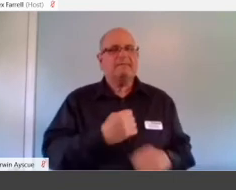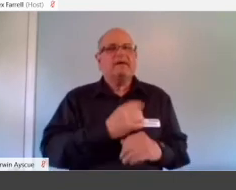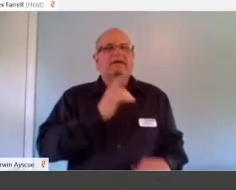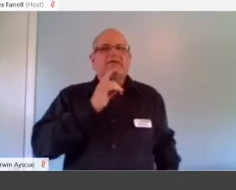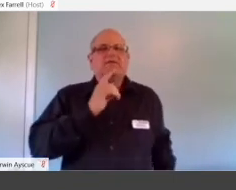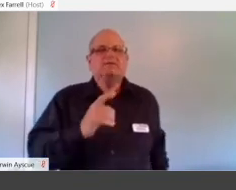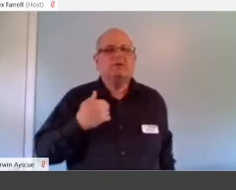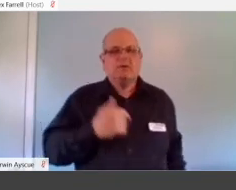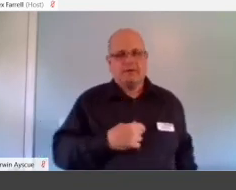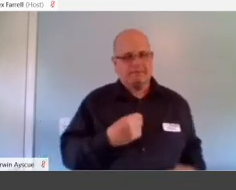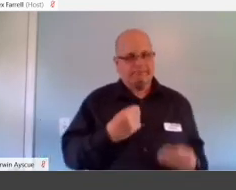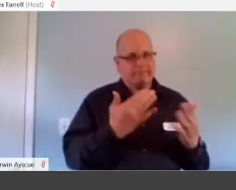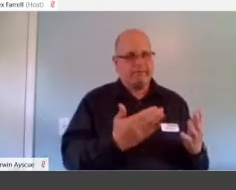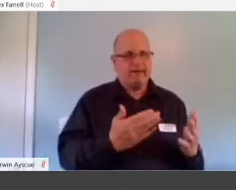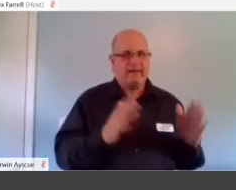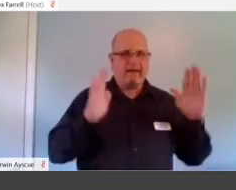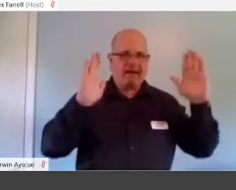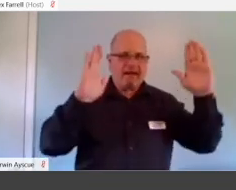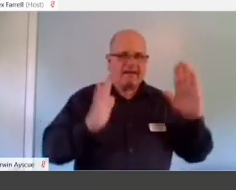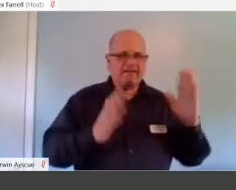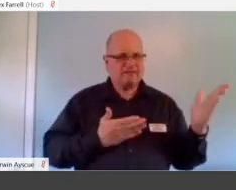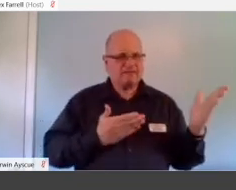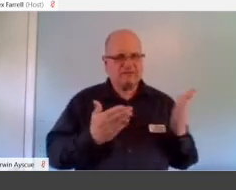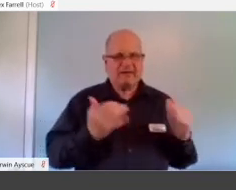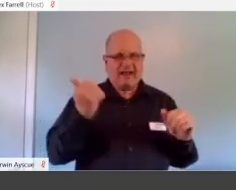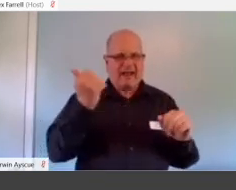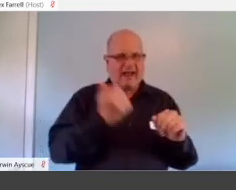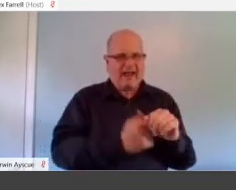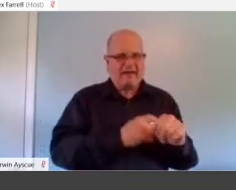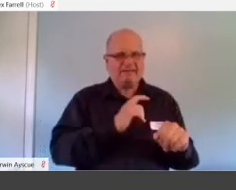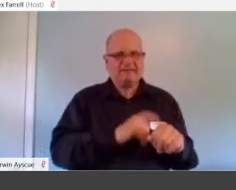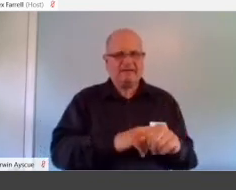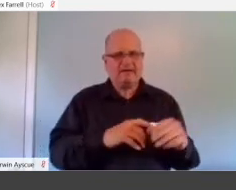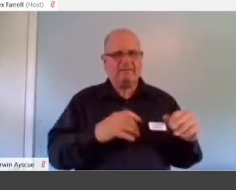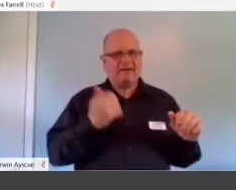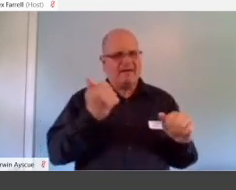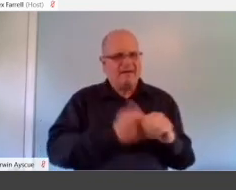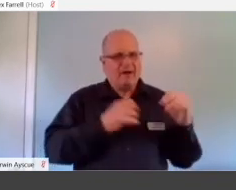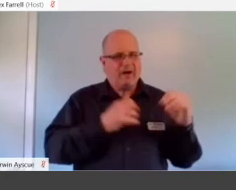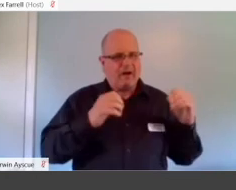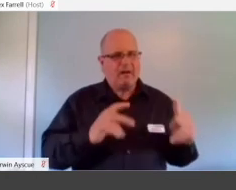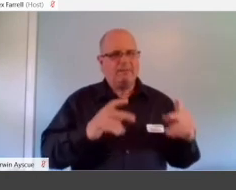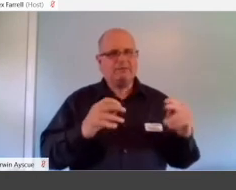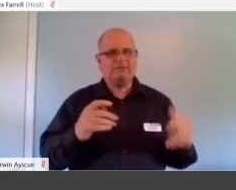we're delivering excellence at every opportunity.